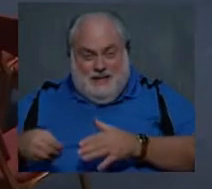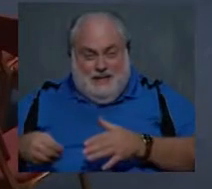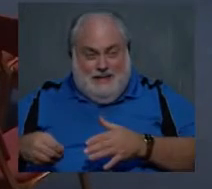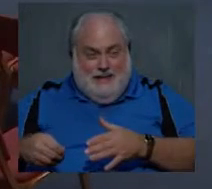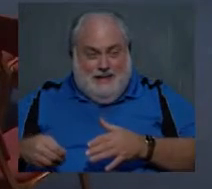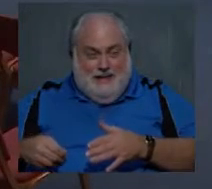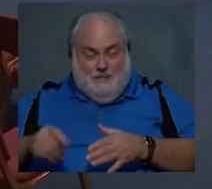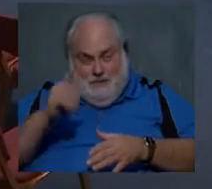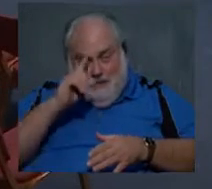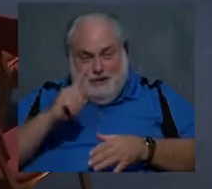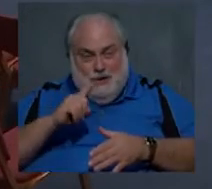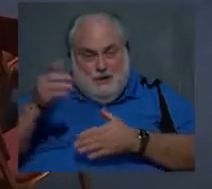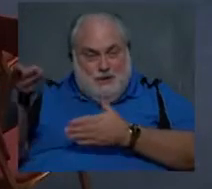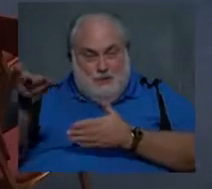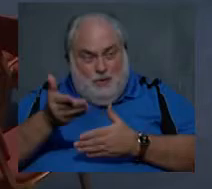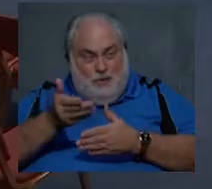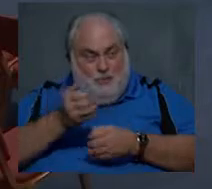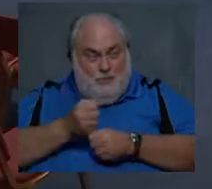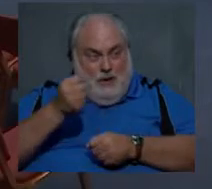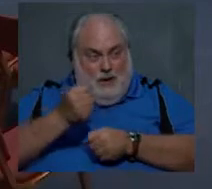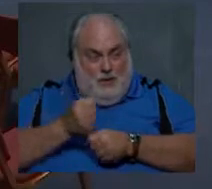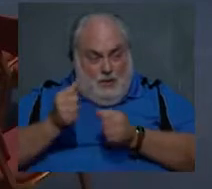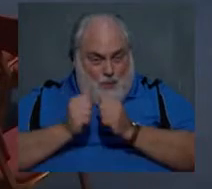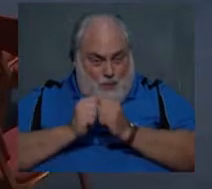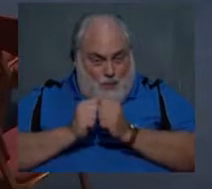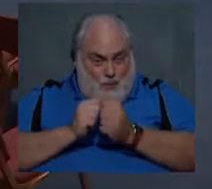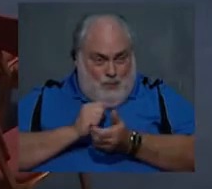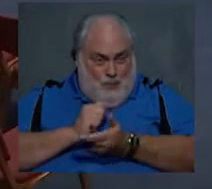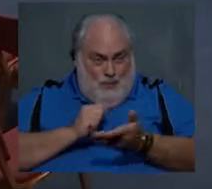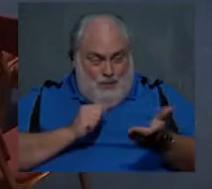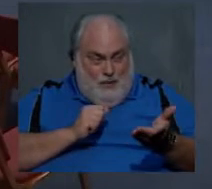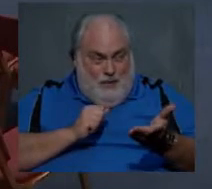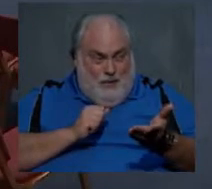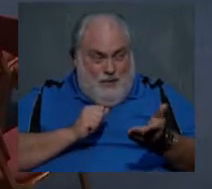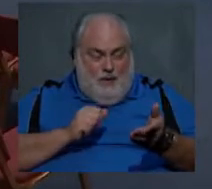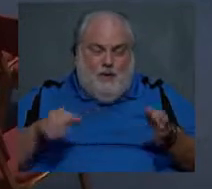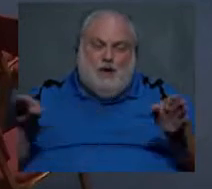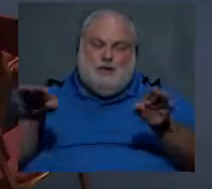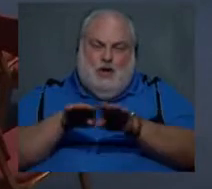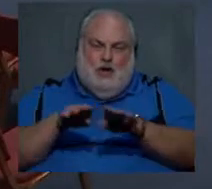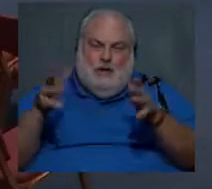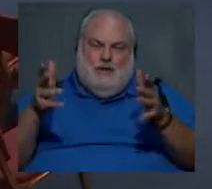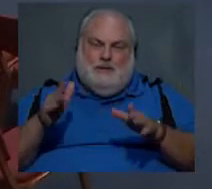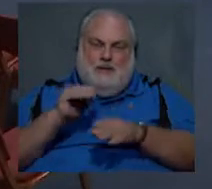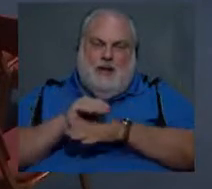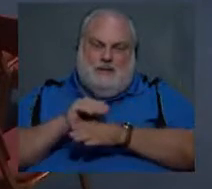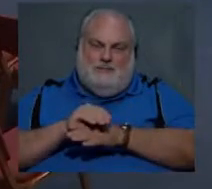Everyone be sure to bring your umbrella. We stand adjourned.